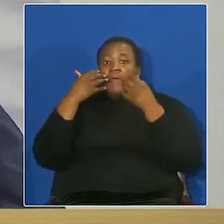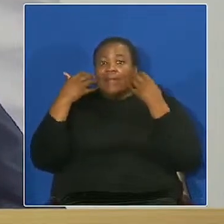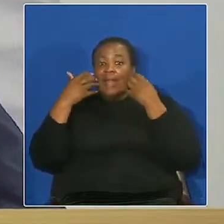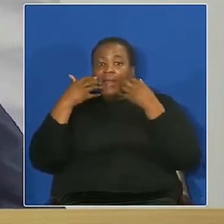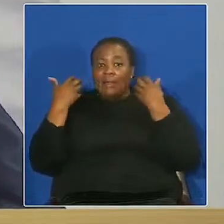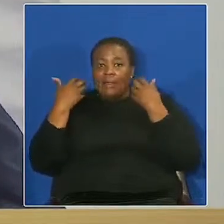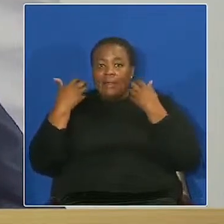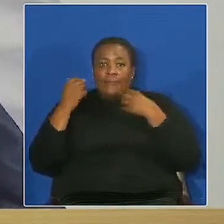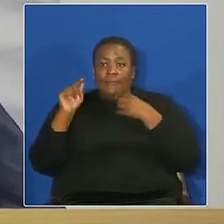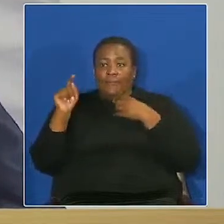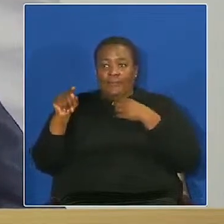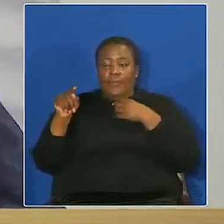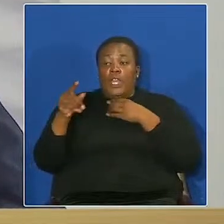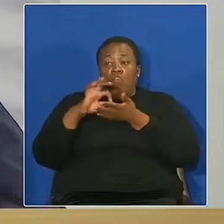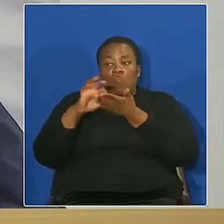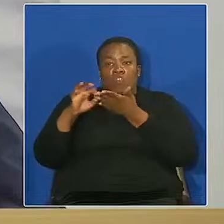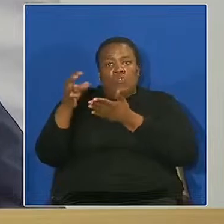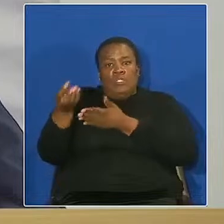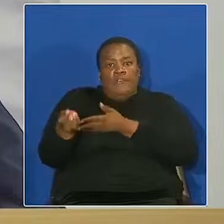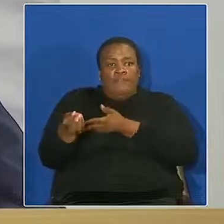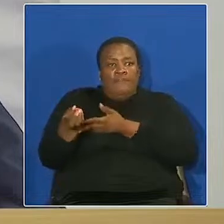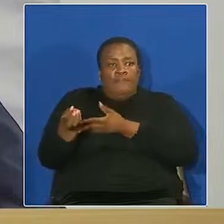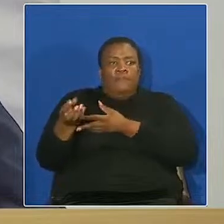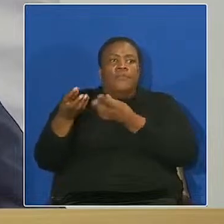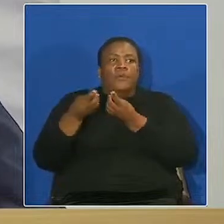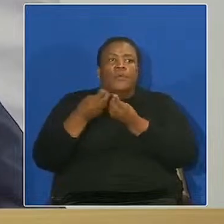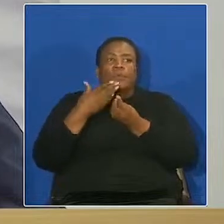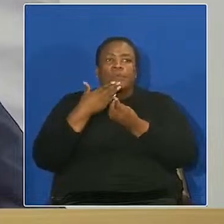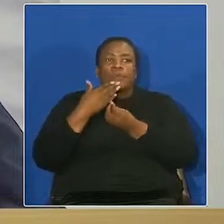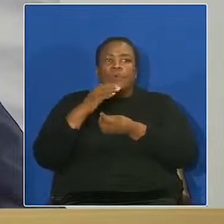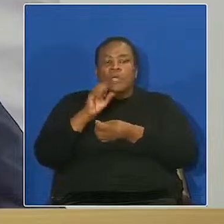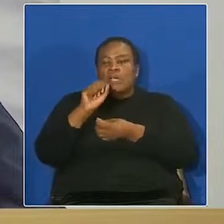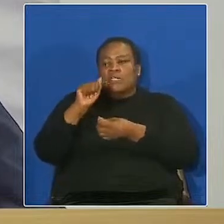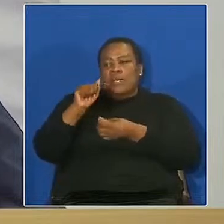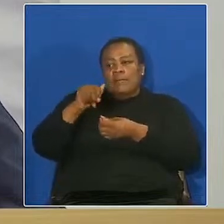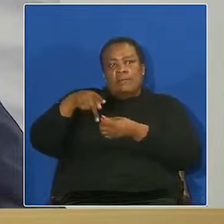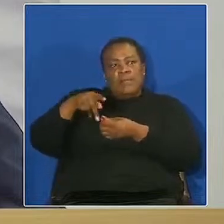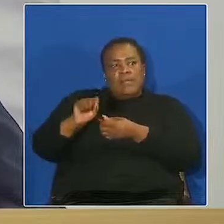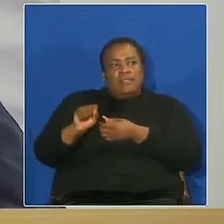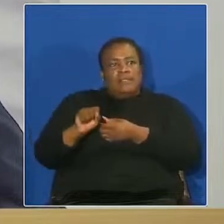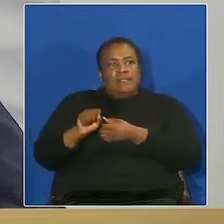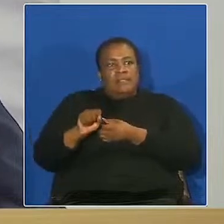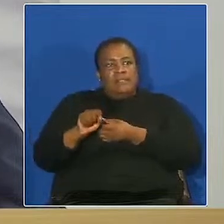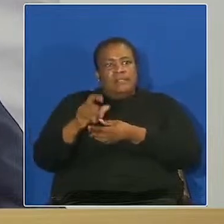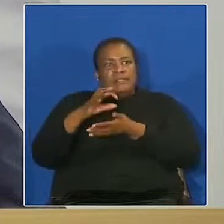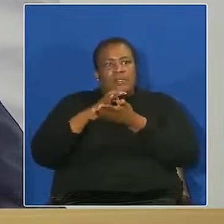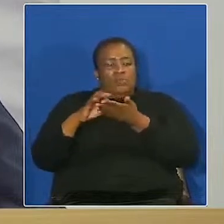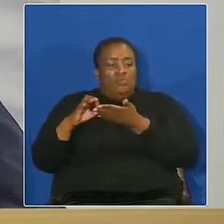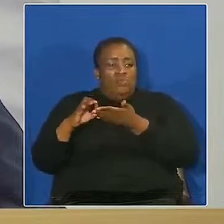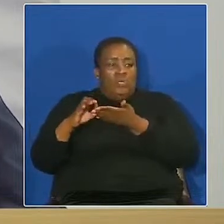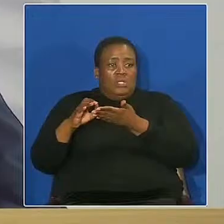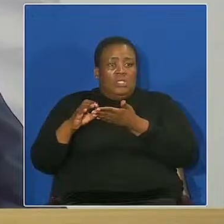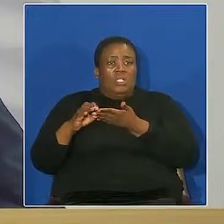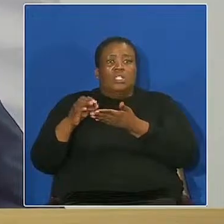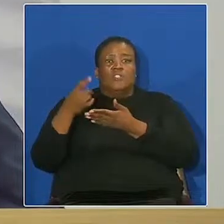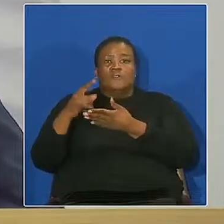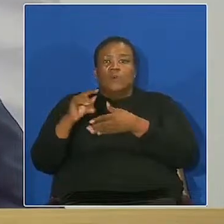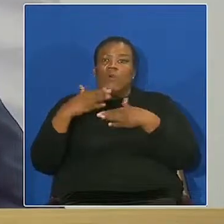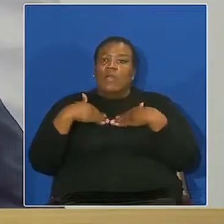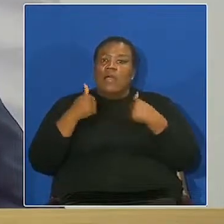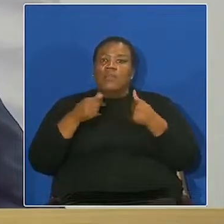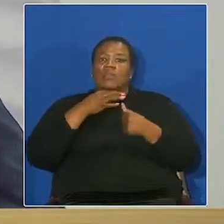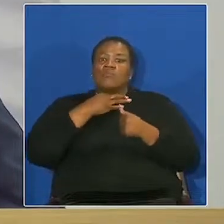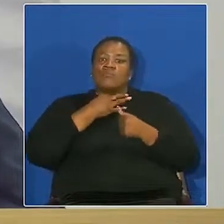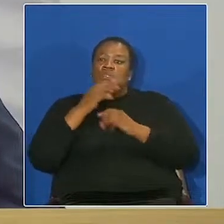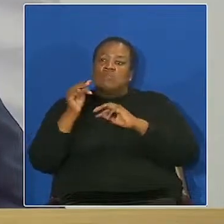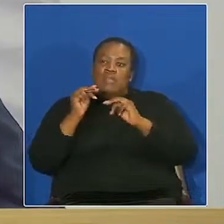one who's having a contract with the South African Police Service. The contract is on health and risk management.